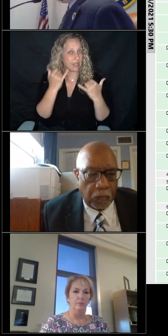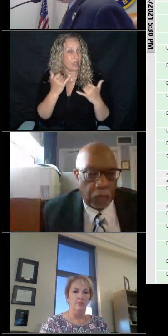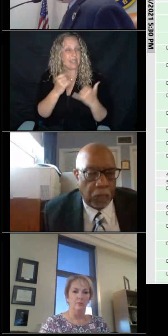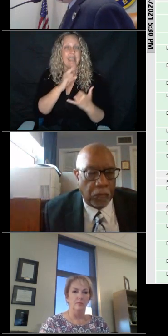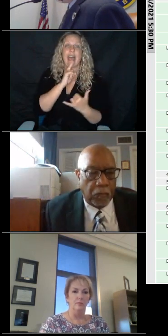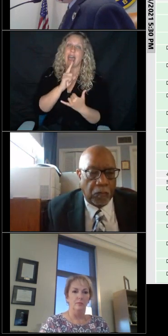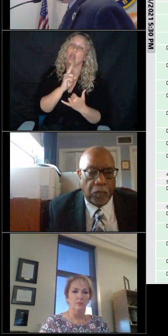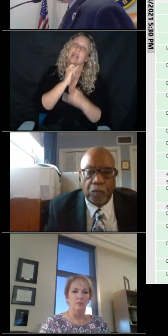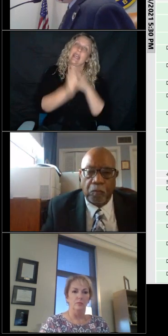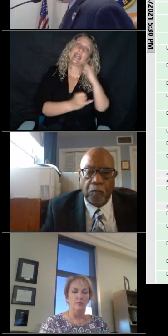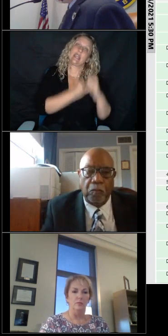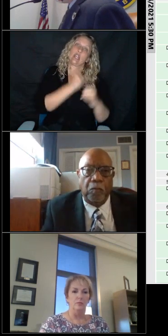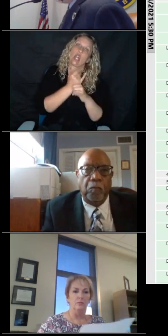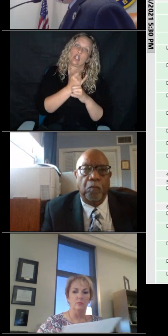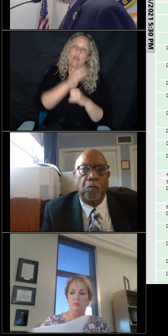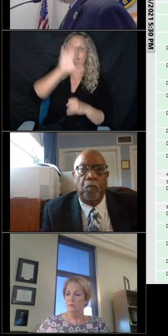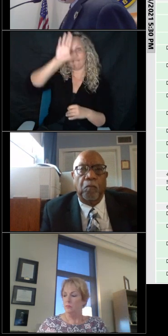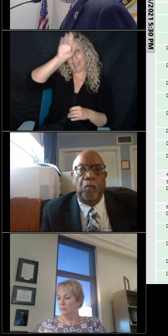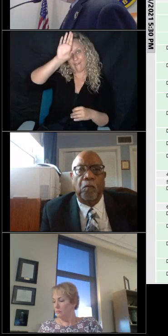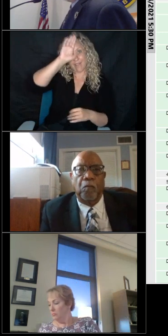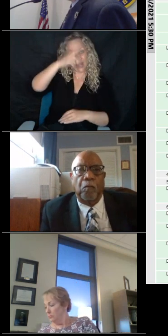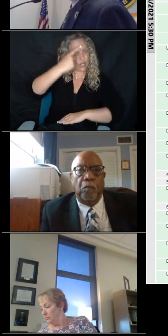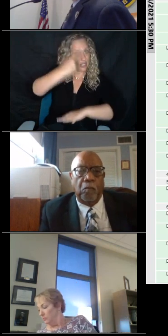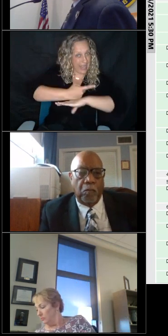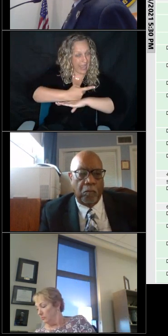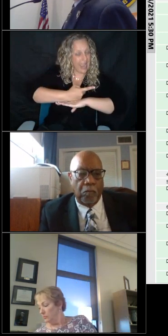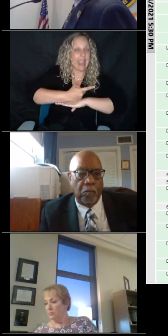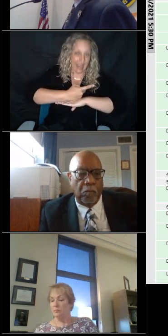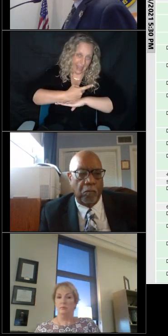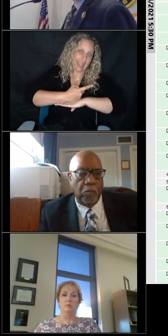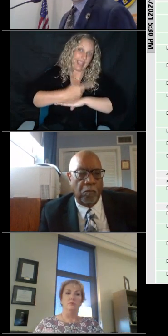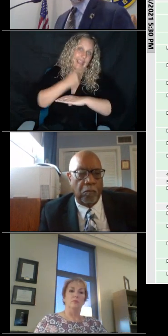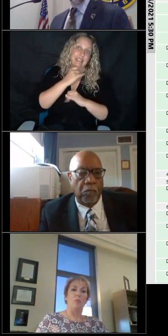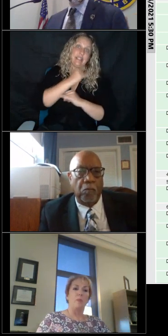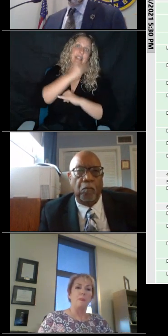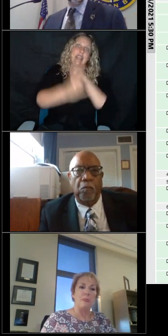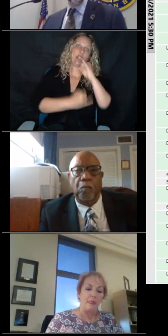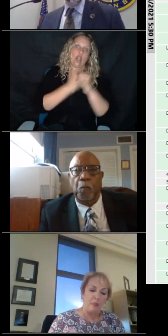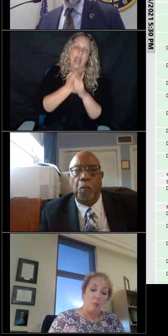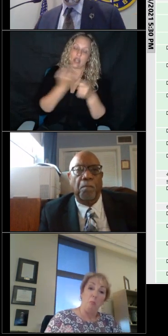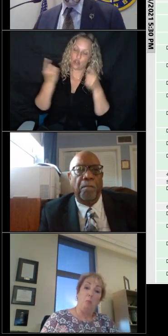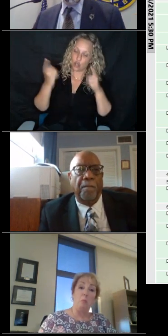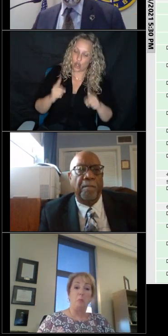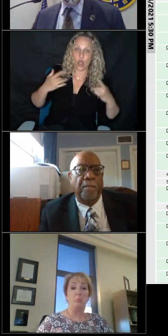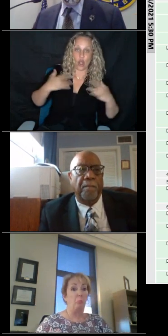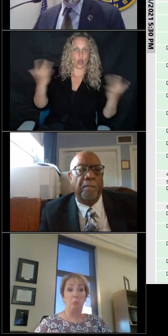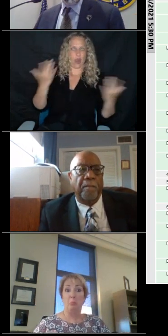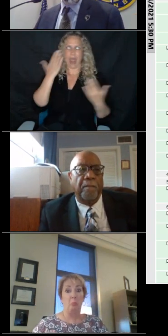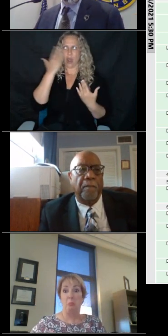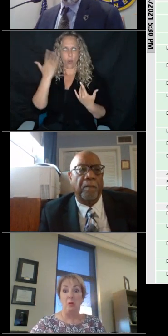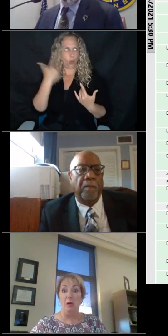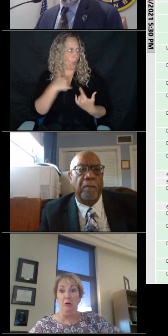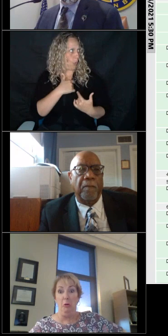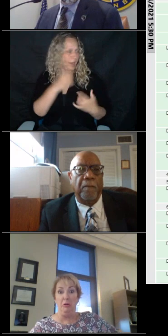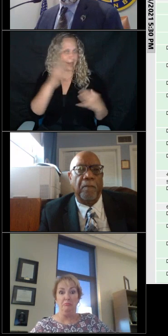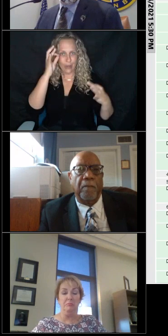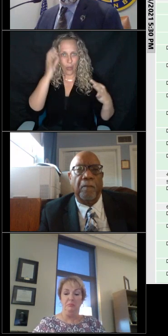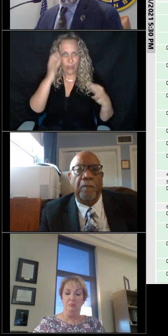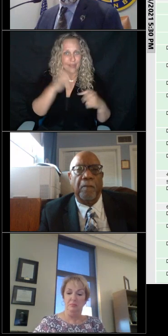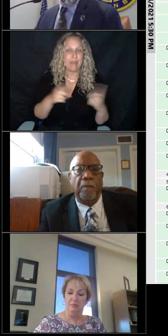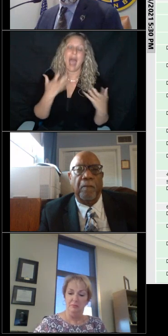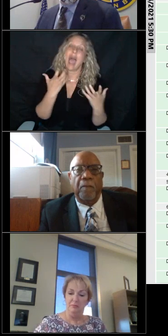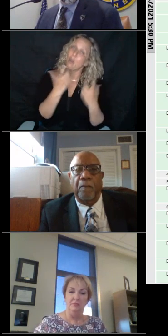actually International Firefighters Day. It is an international occurrence. I don't know why we didn't know this, but I